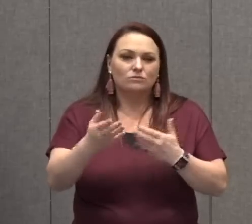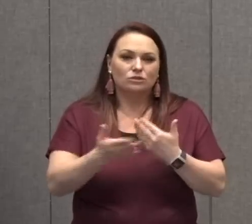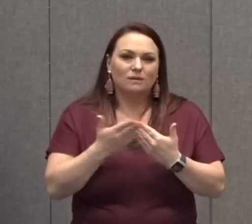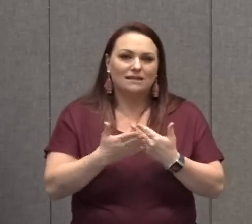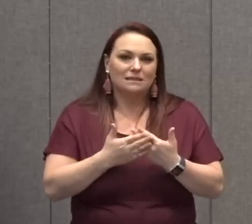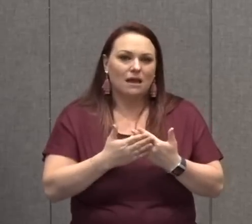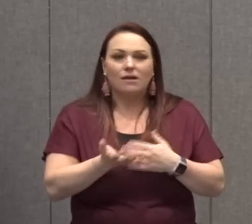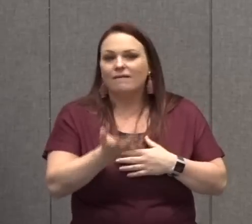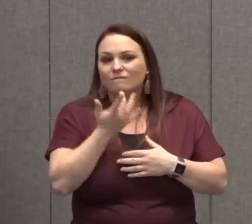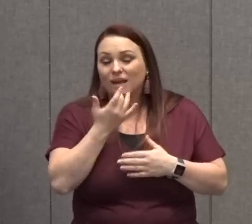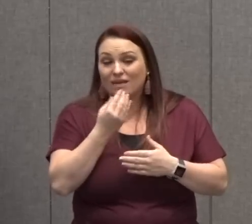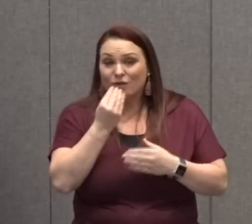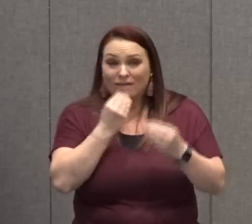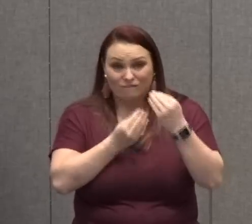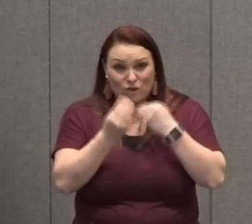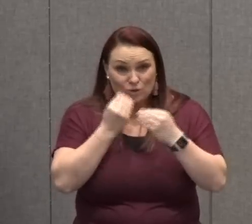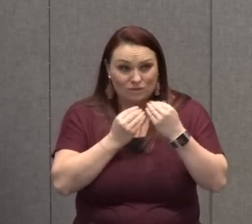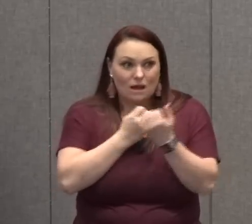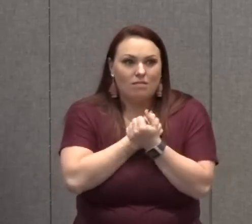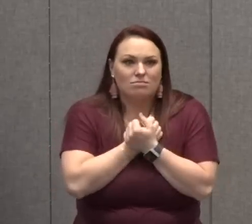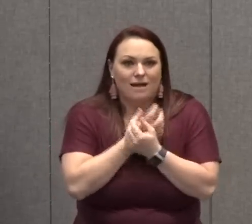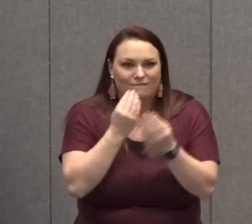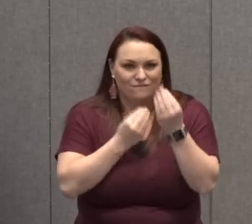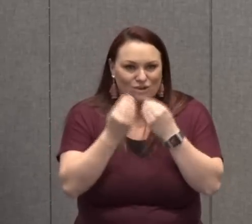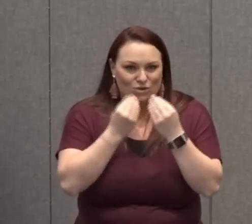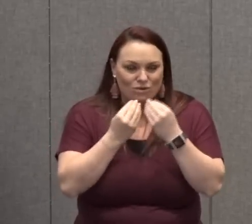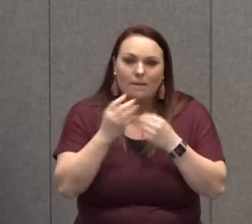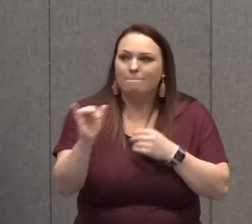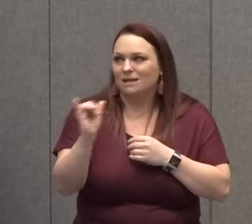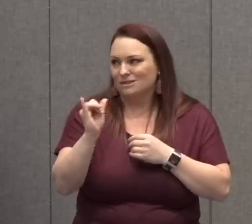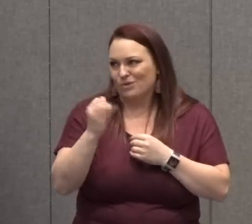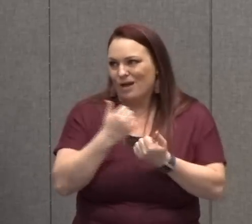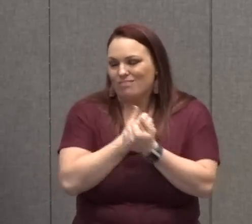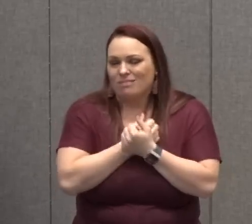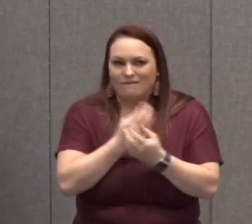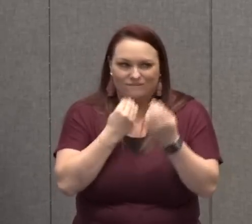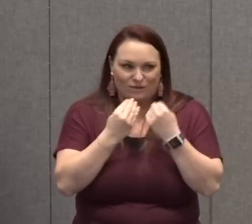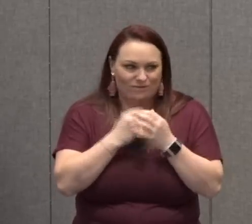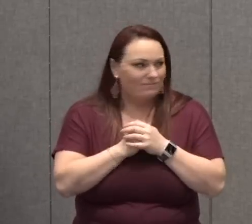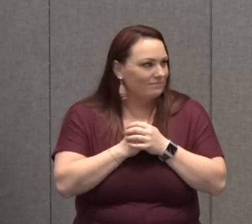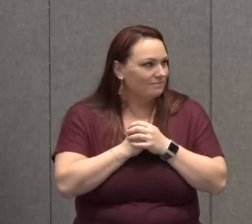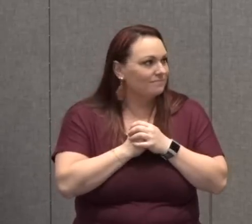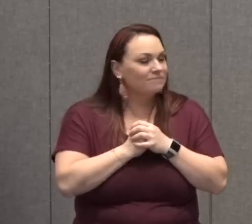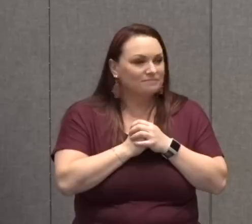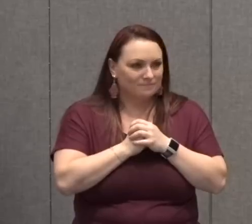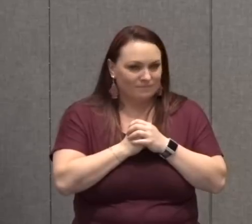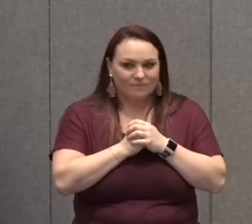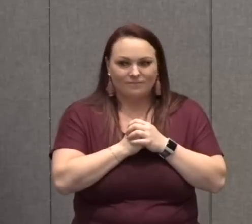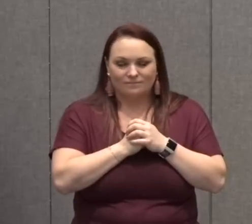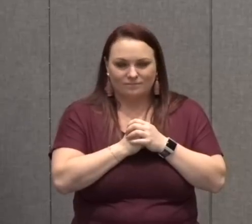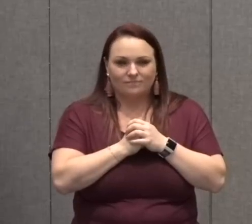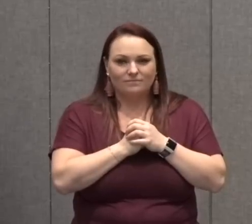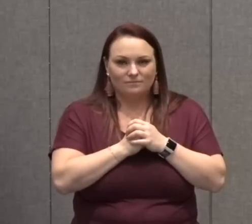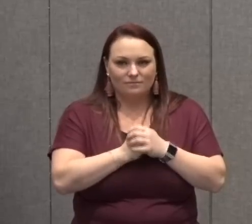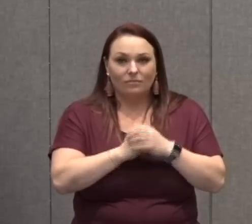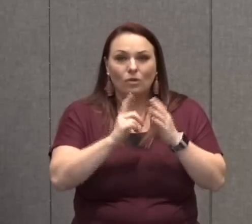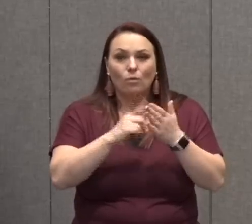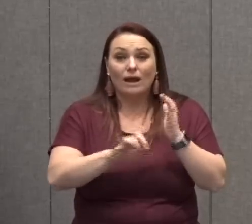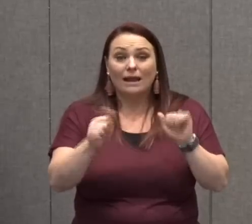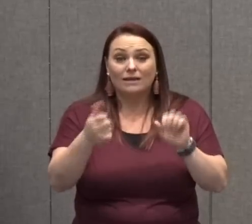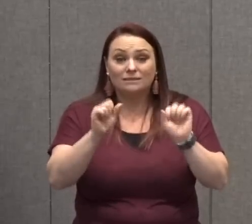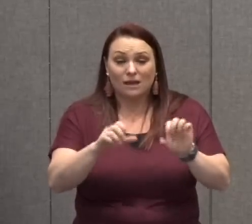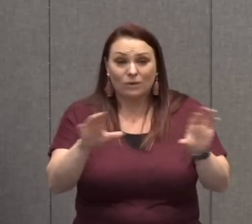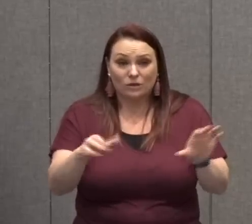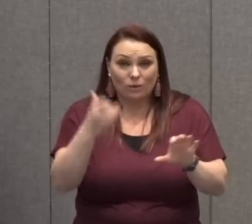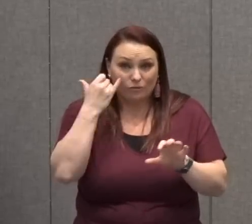favorite foods because I do love food oh I do too I love food yeah so what else could we do if we